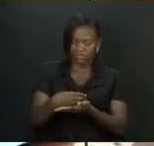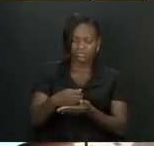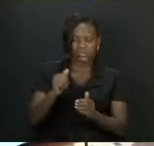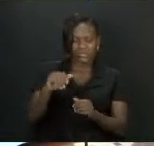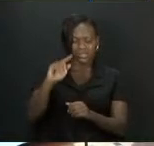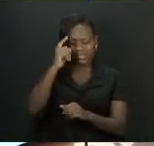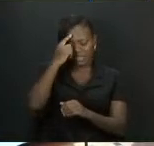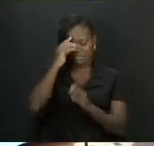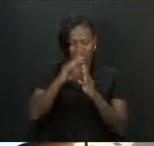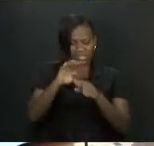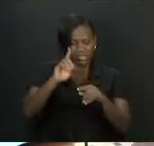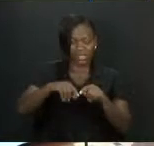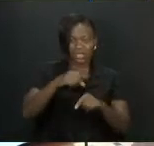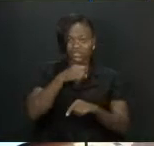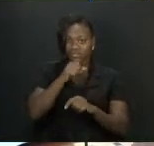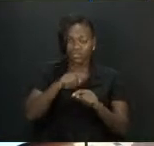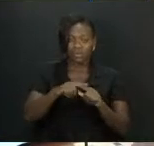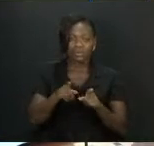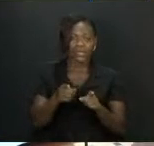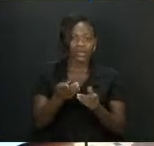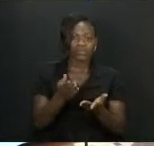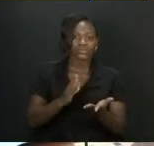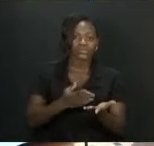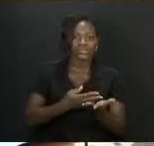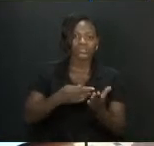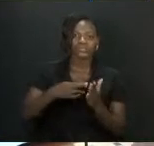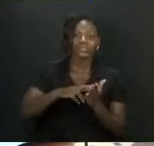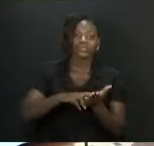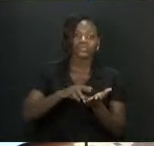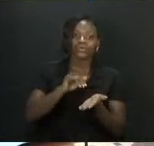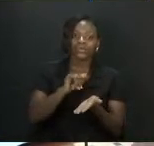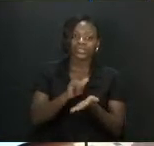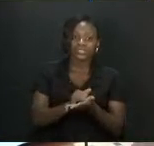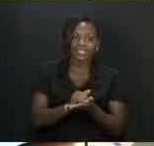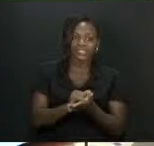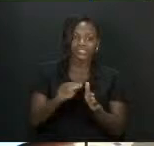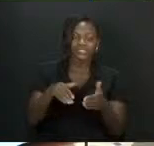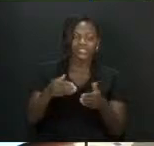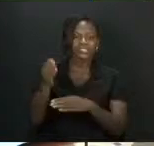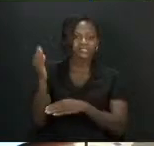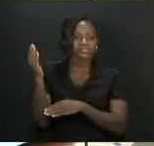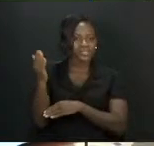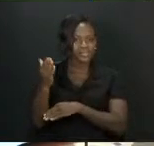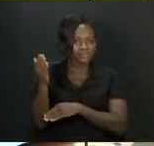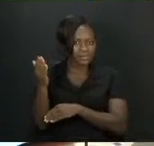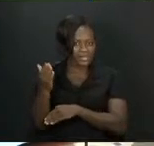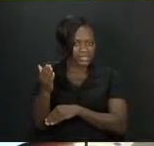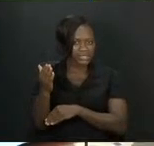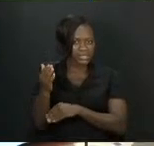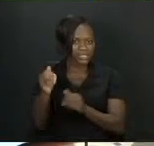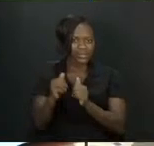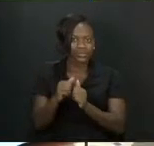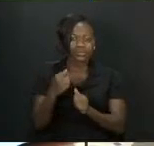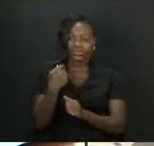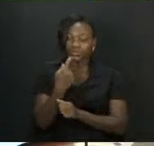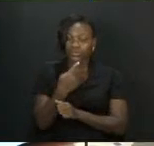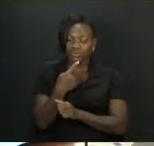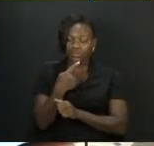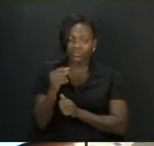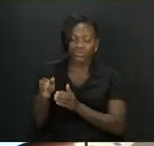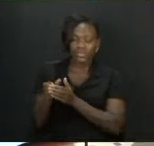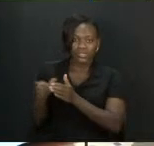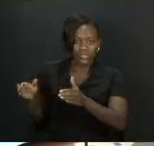Mr. Speaker, just for the records, that in going, he only left a message with the Deputy Majority